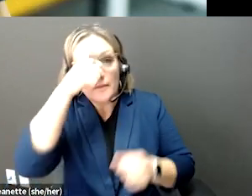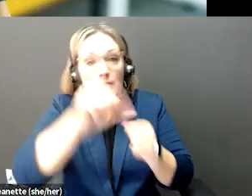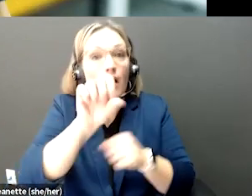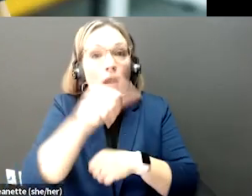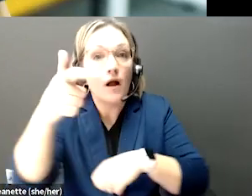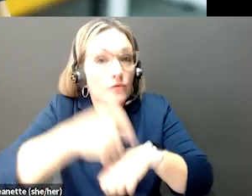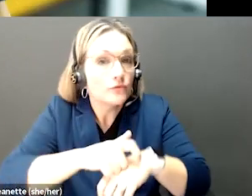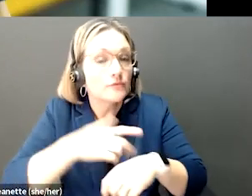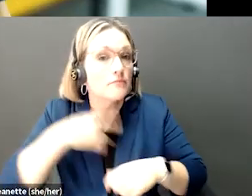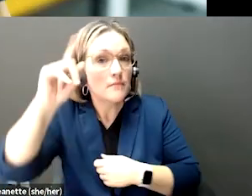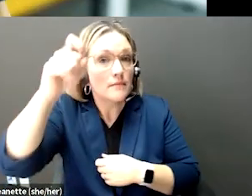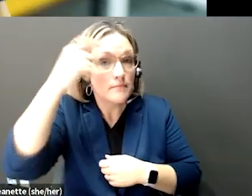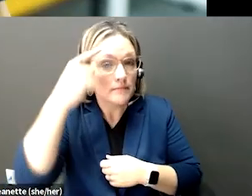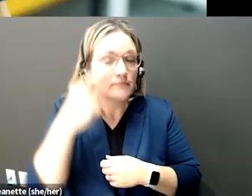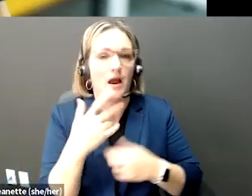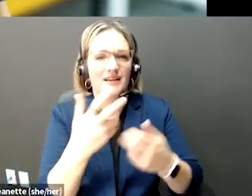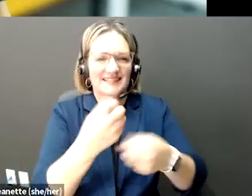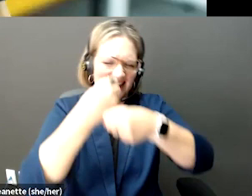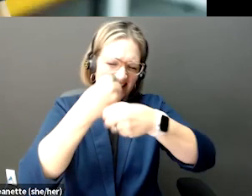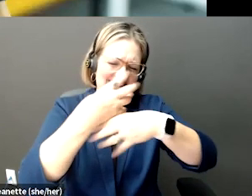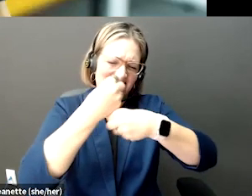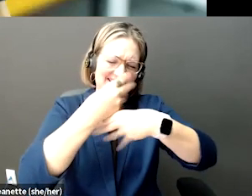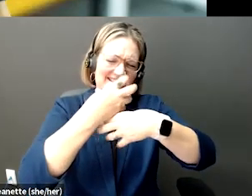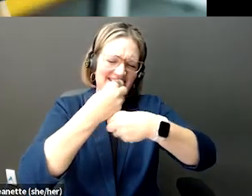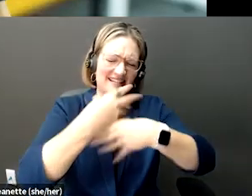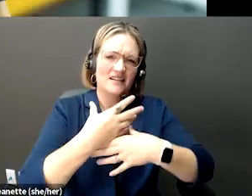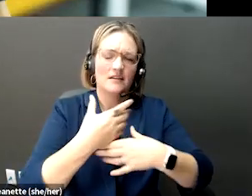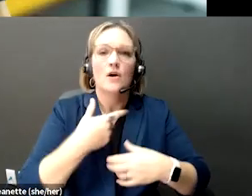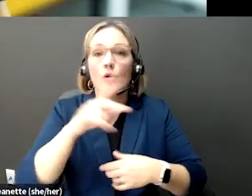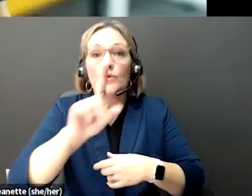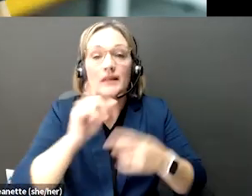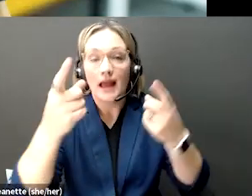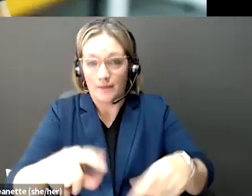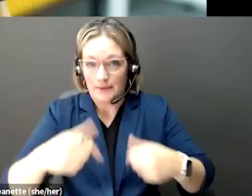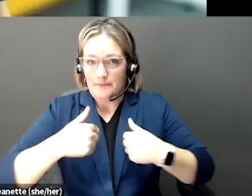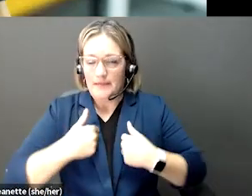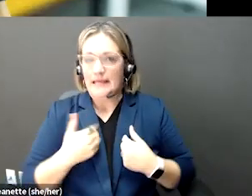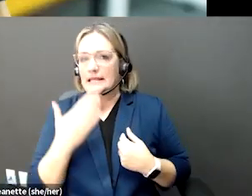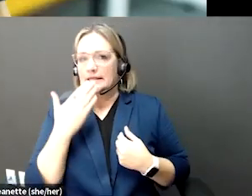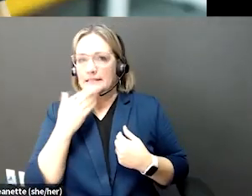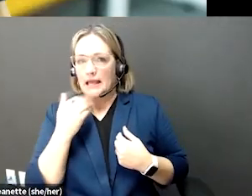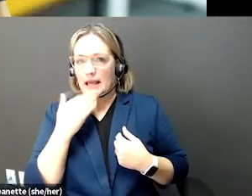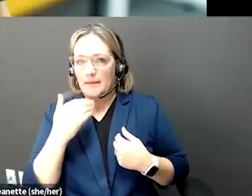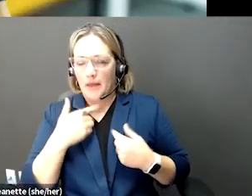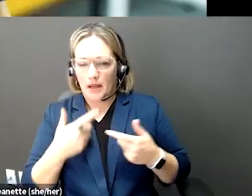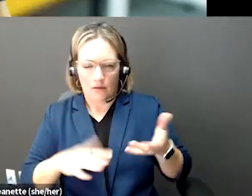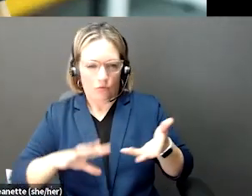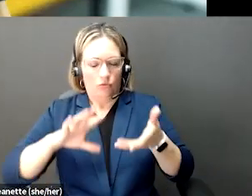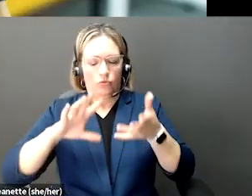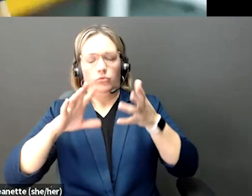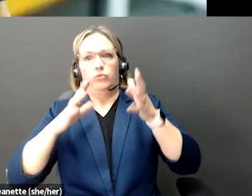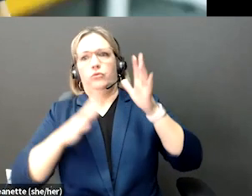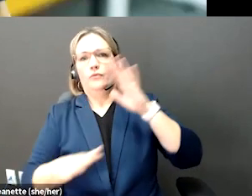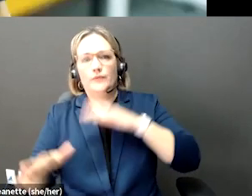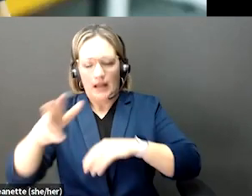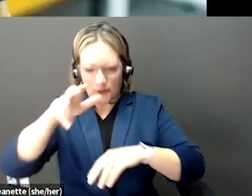I had to sit down on the job while I was having a very bad insulin reaction. She was questioning me why I was sitting down. I